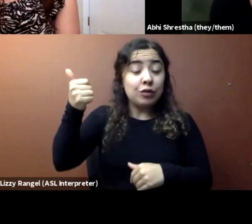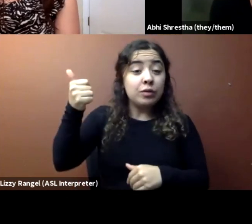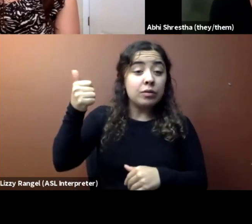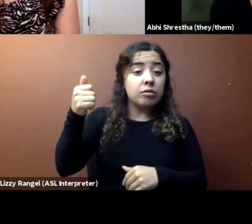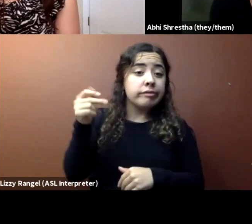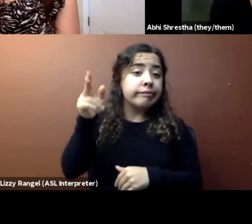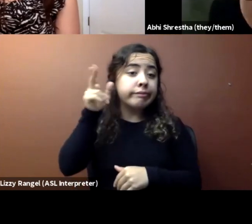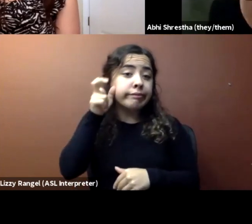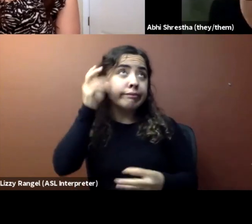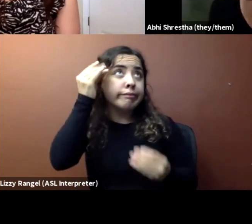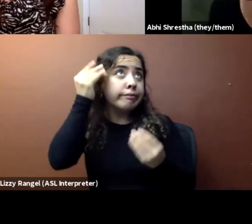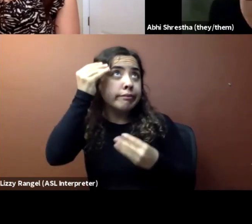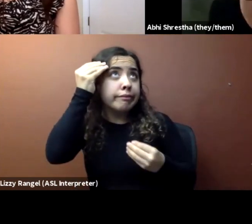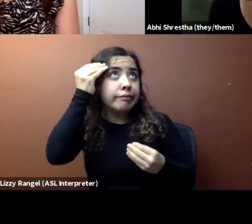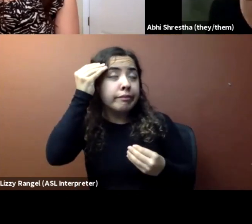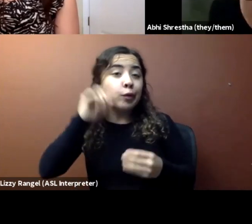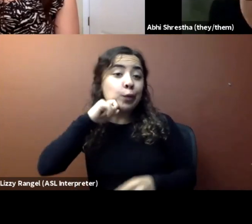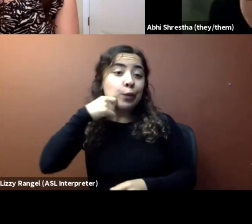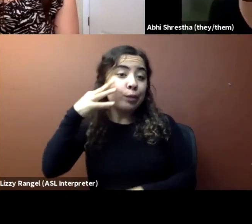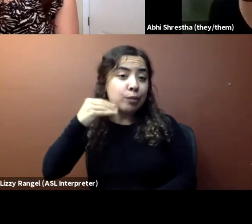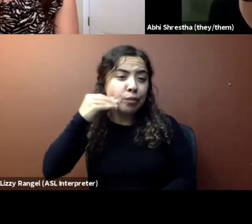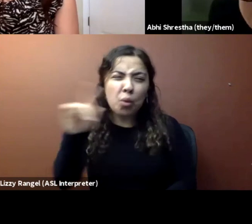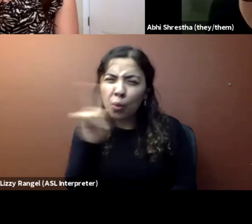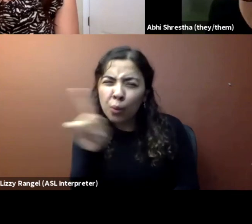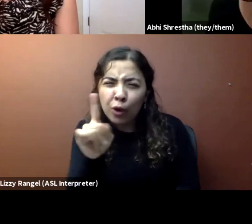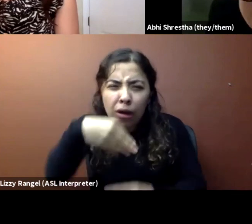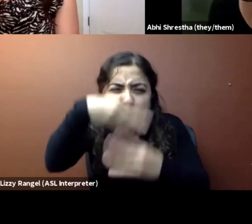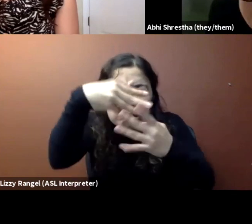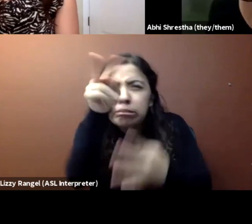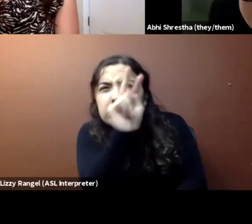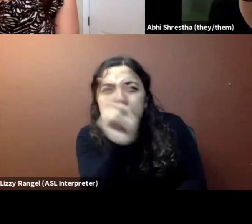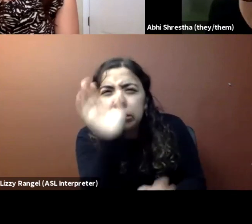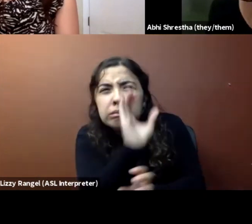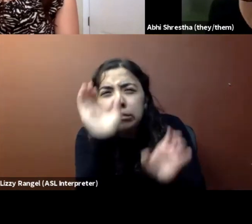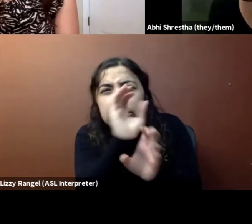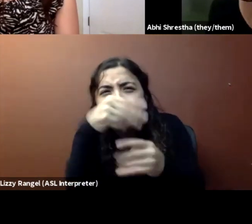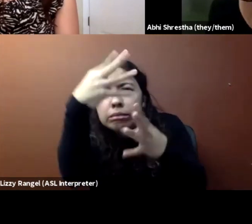experience. Where is it? Oh my God.